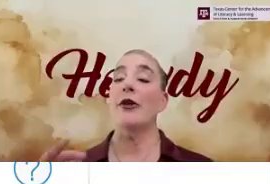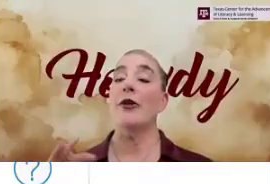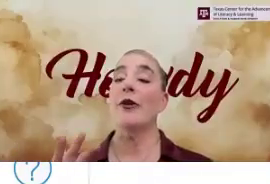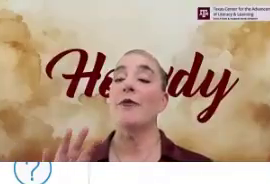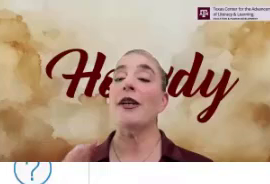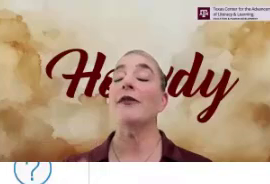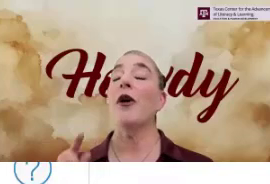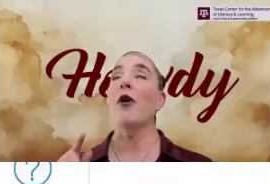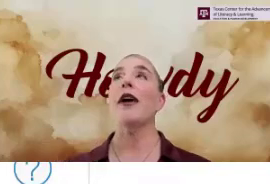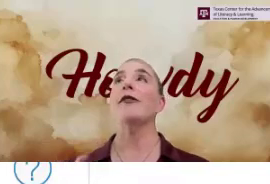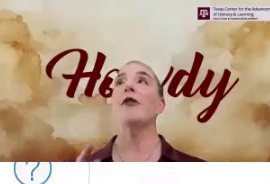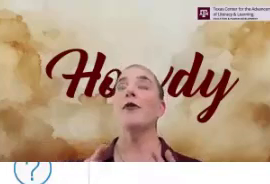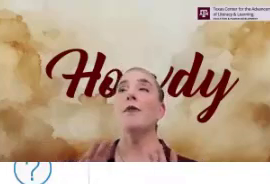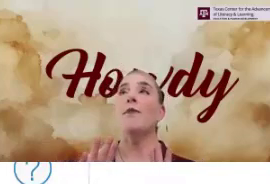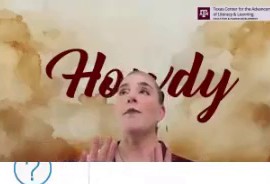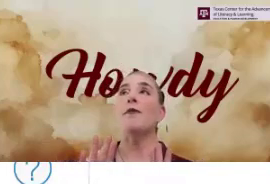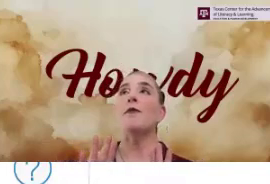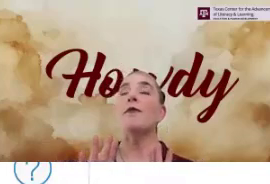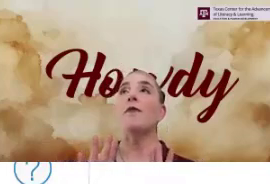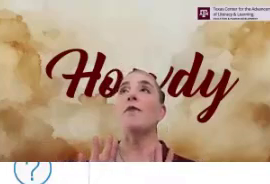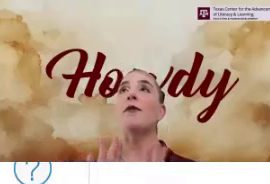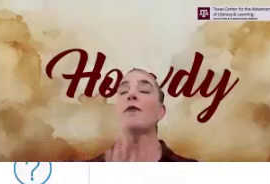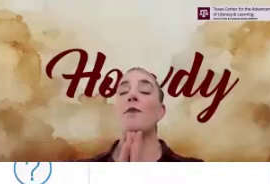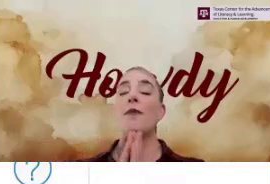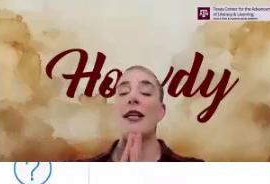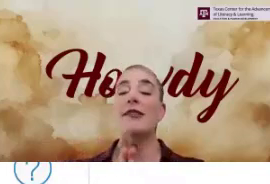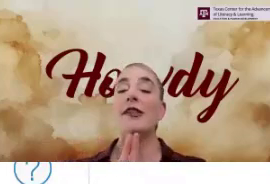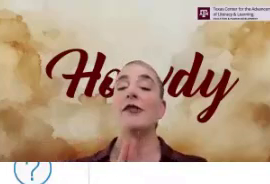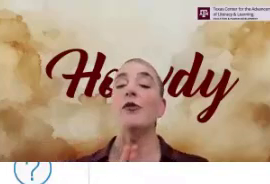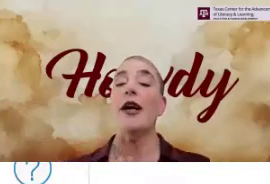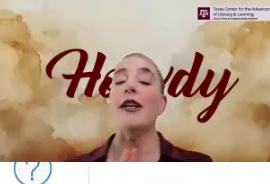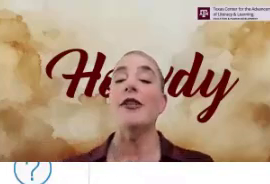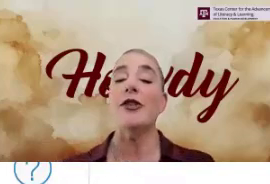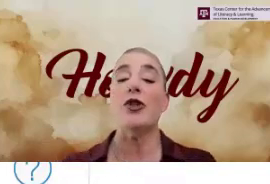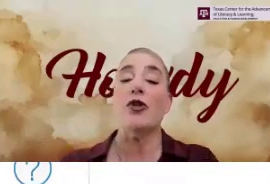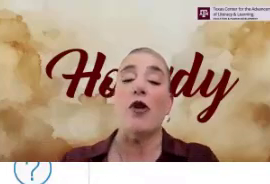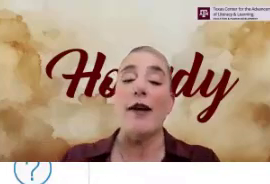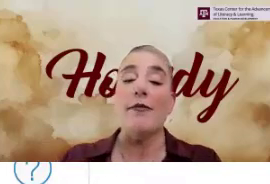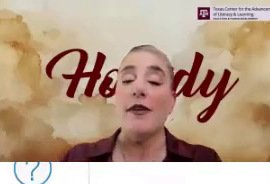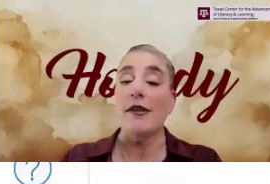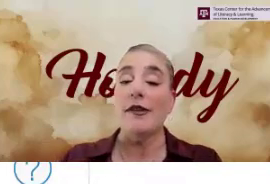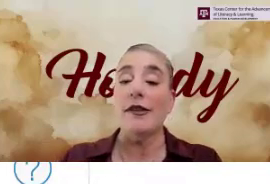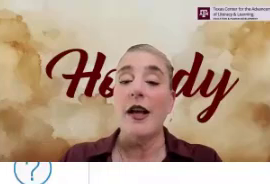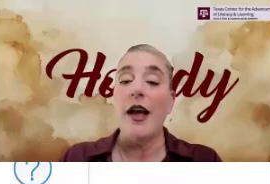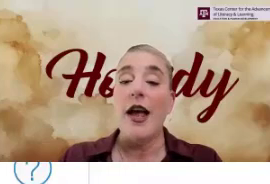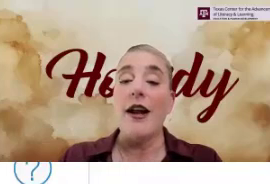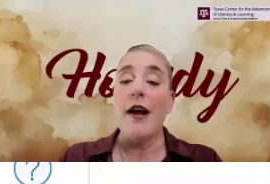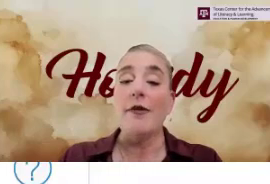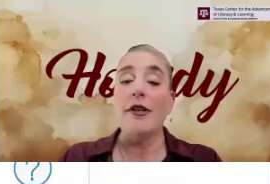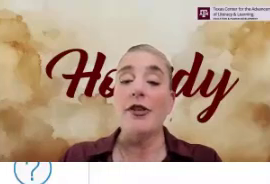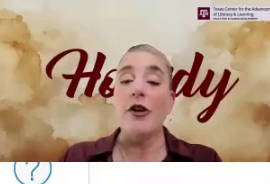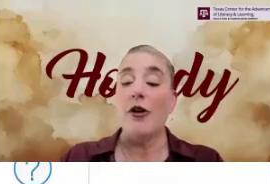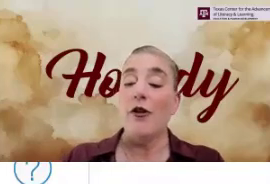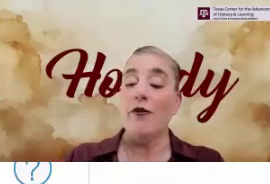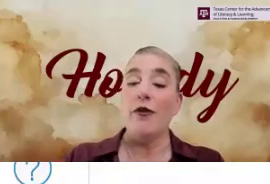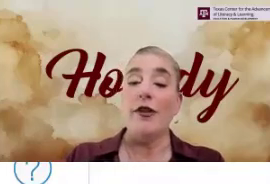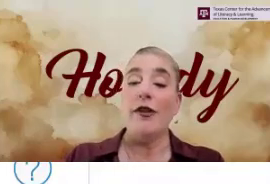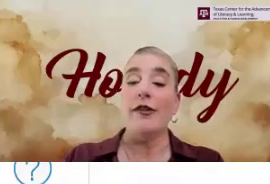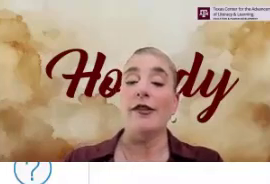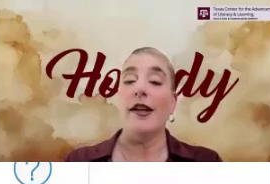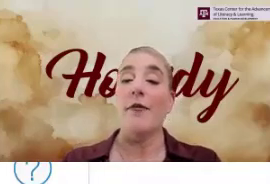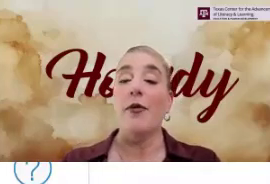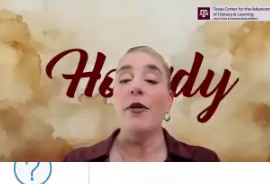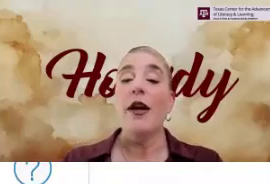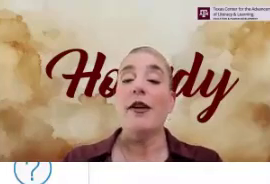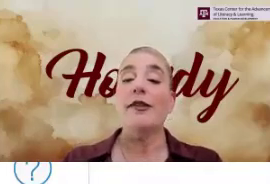click here because, okay, so the easiest way to describe this, and I'm going to start over